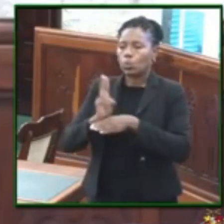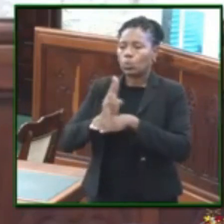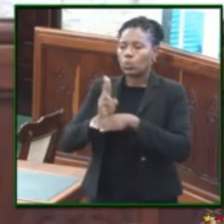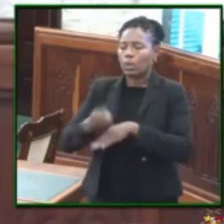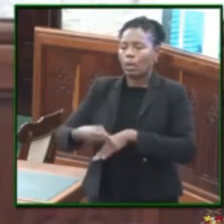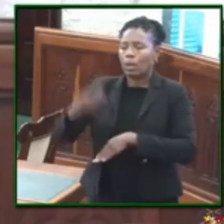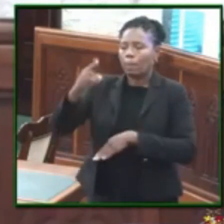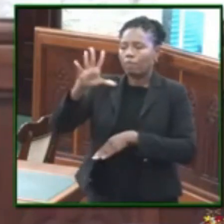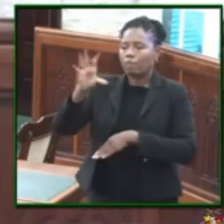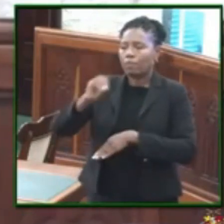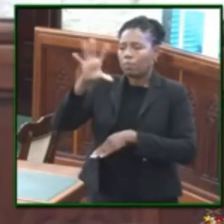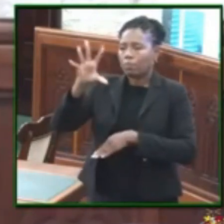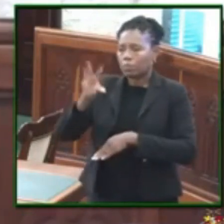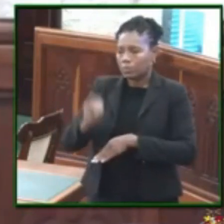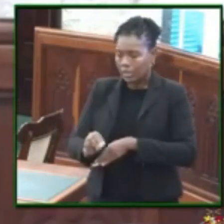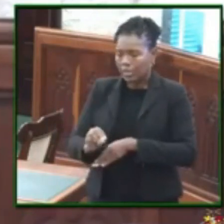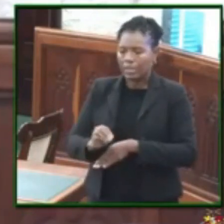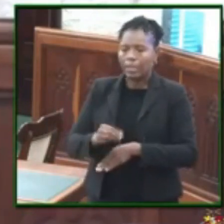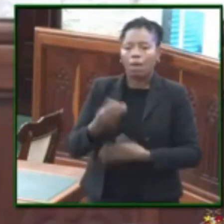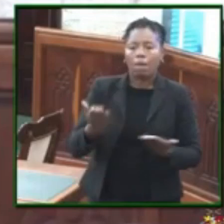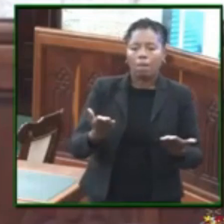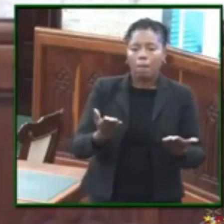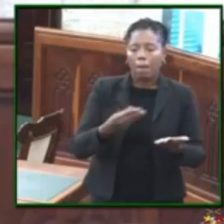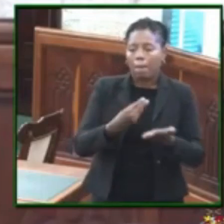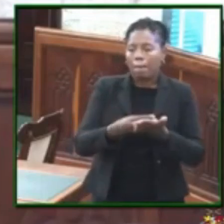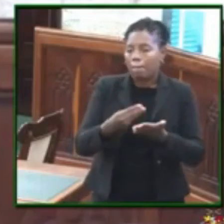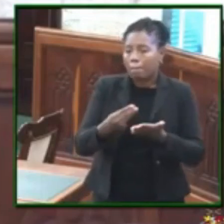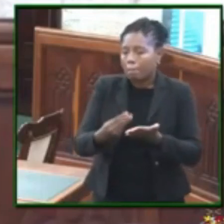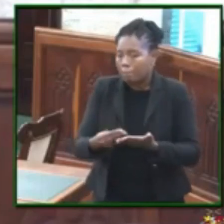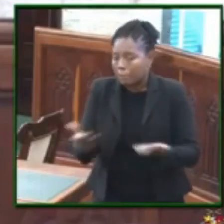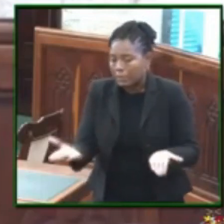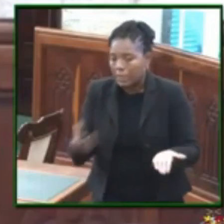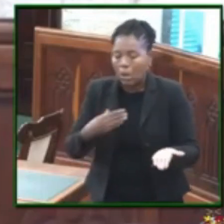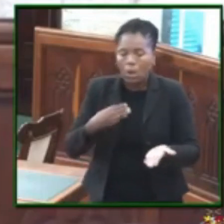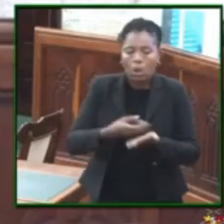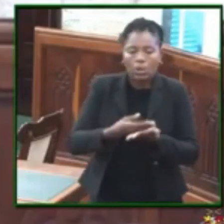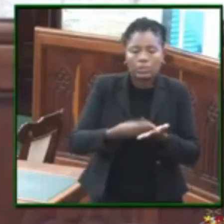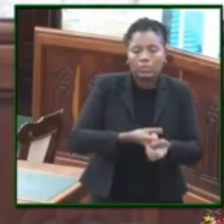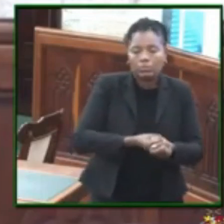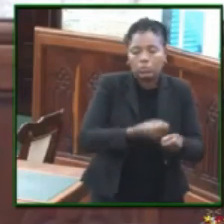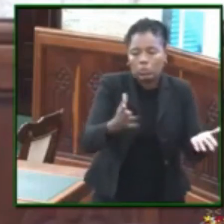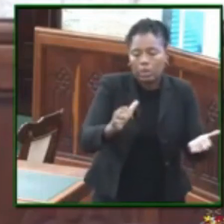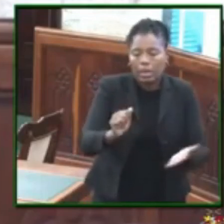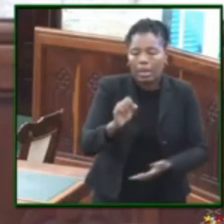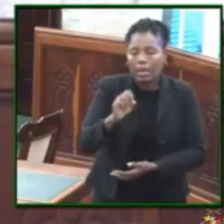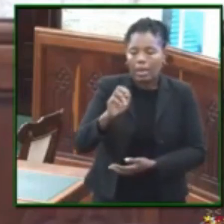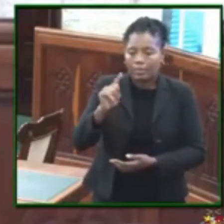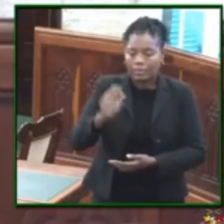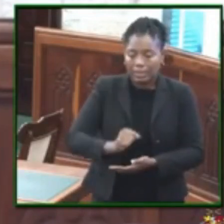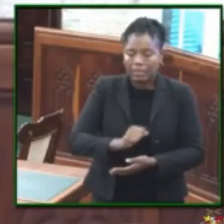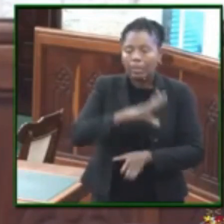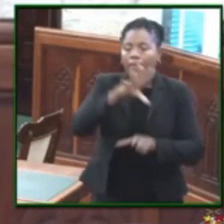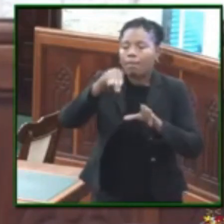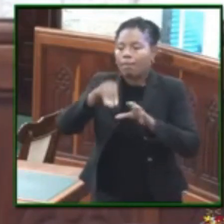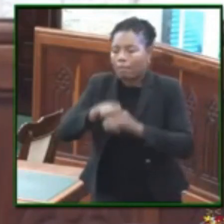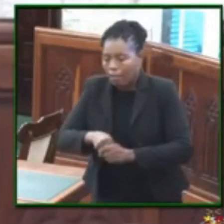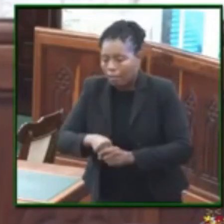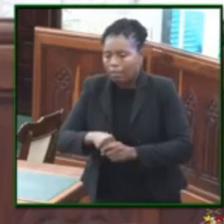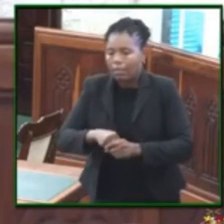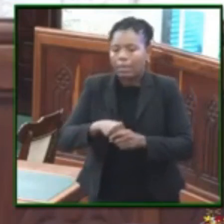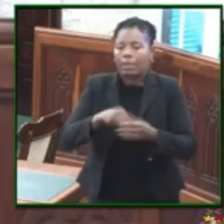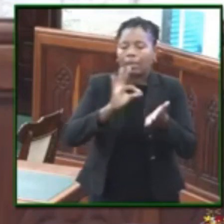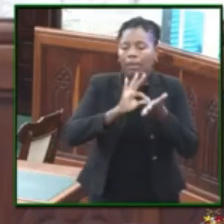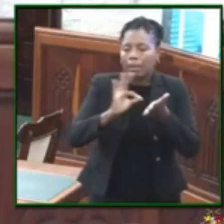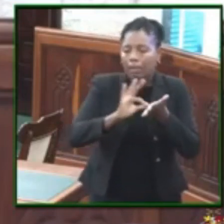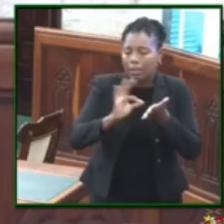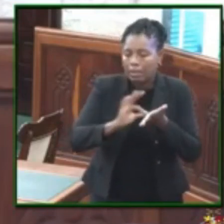to 50% of unclaimed and undistributed assets, including dormant accounts